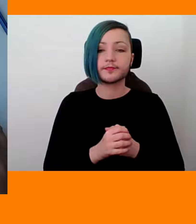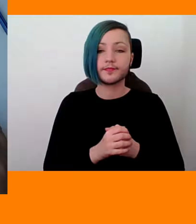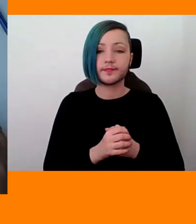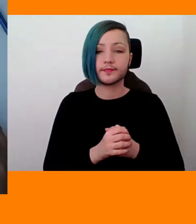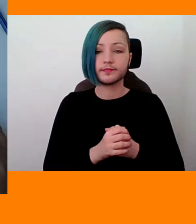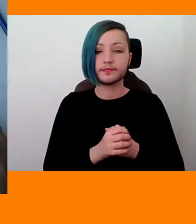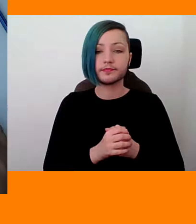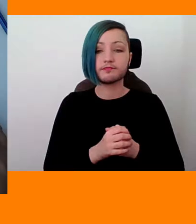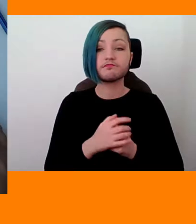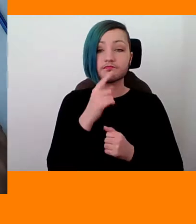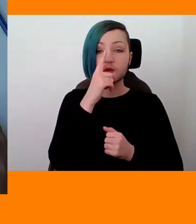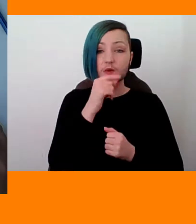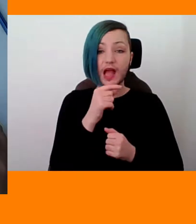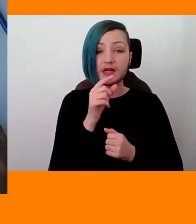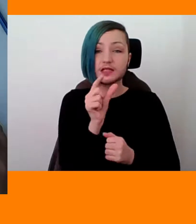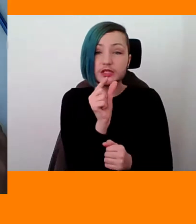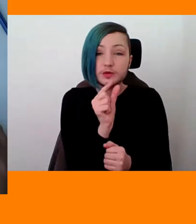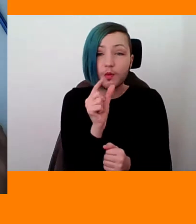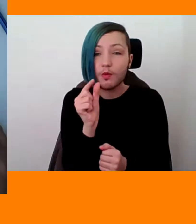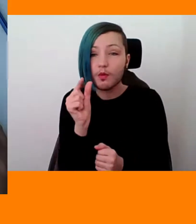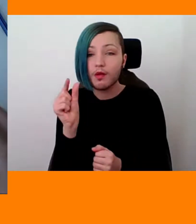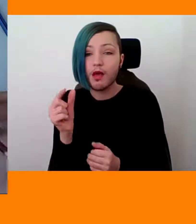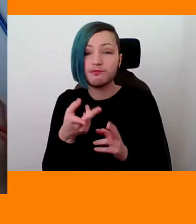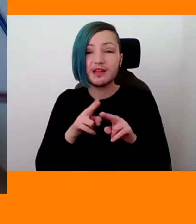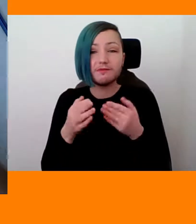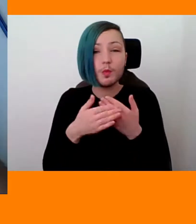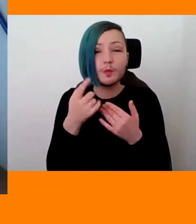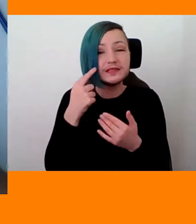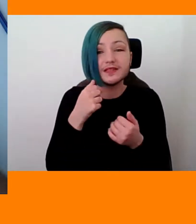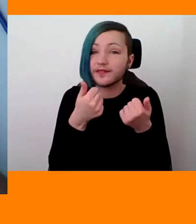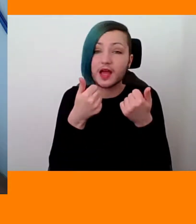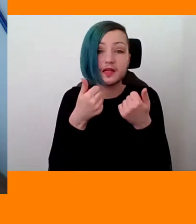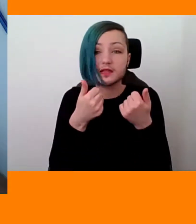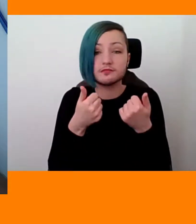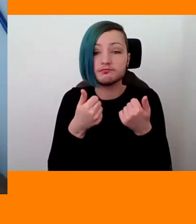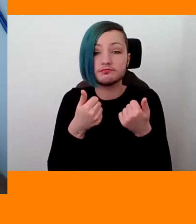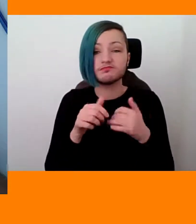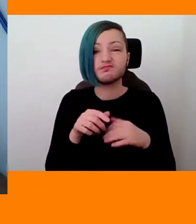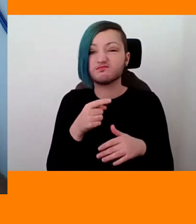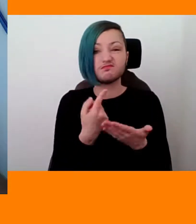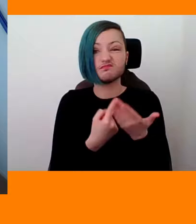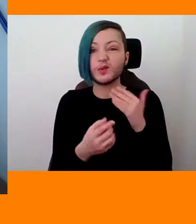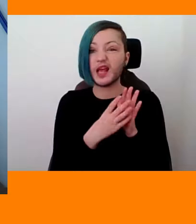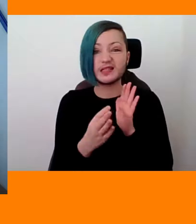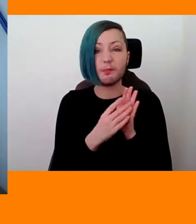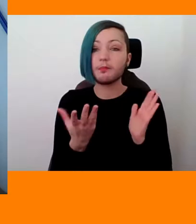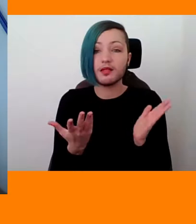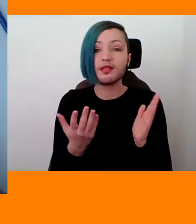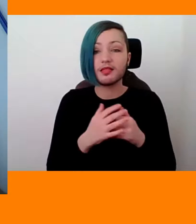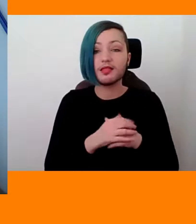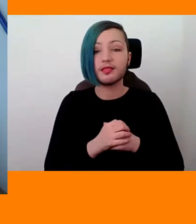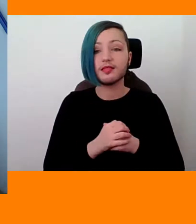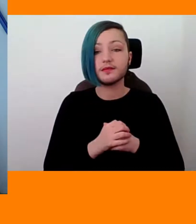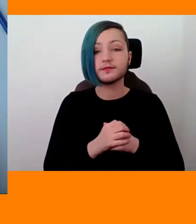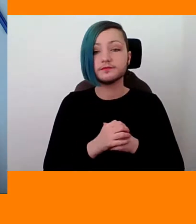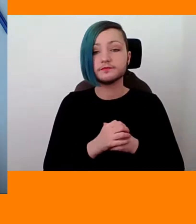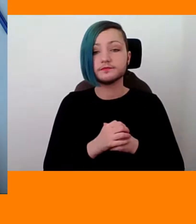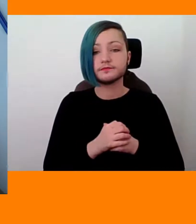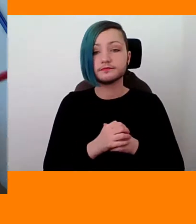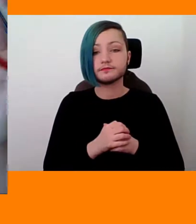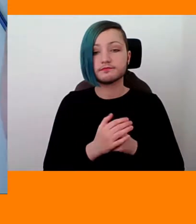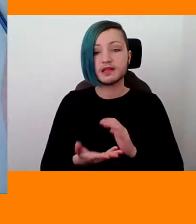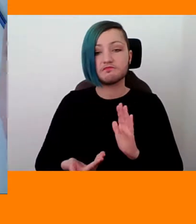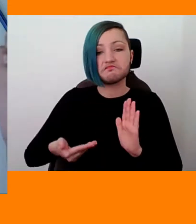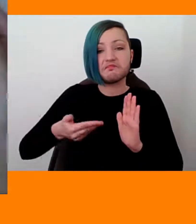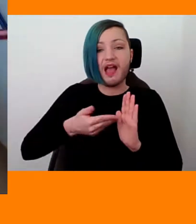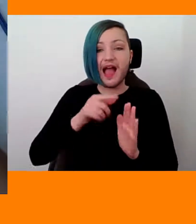You can make these smaller if it's a little bit easier for you, that's fine. I'm just showing an example. Just add some more curves in there,